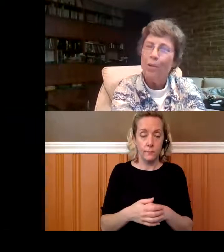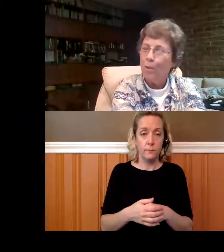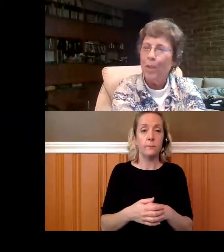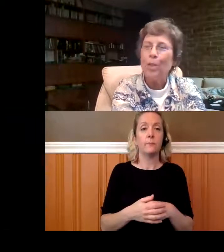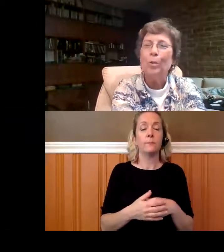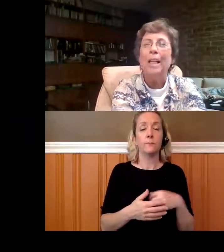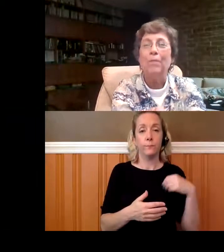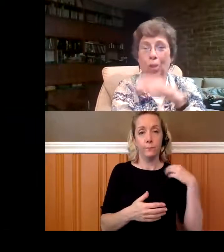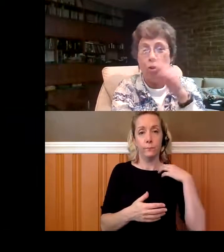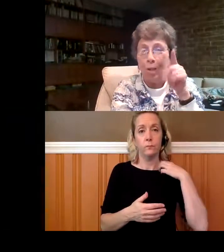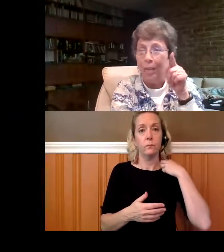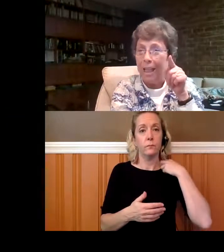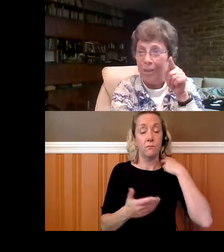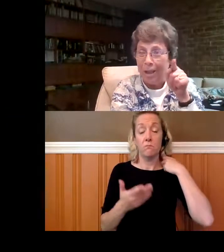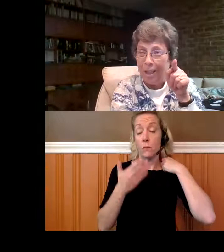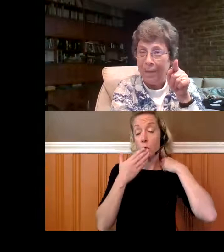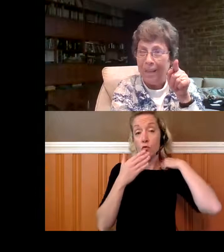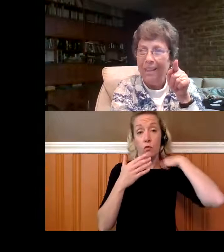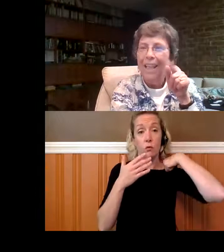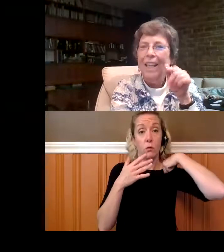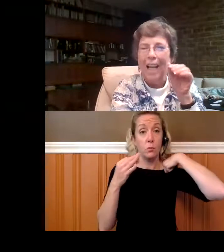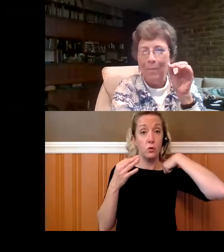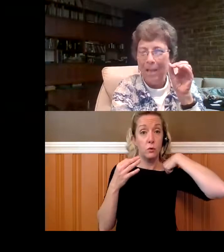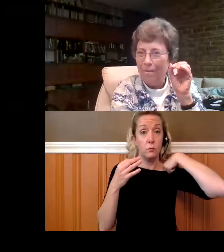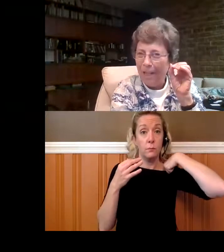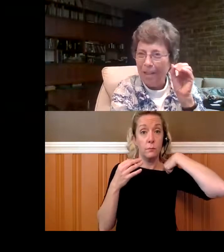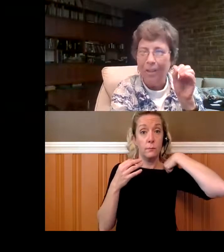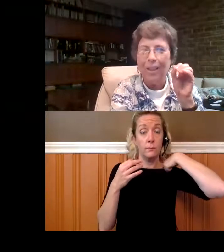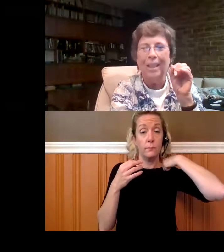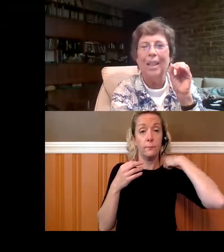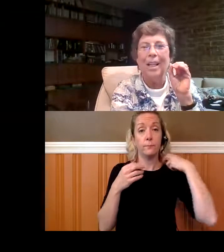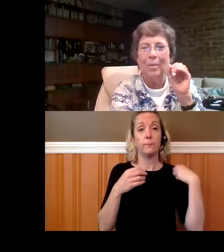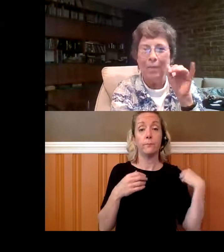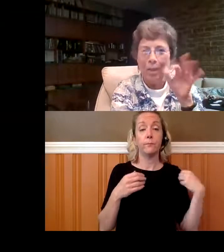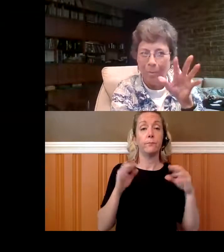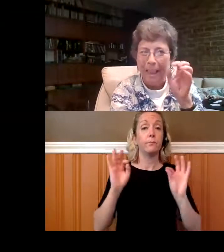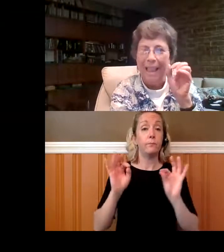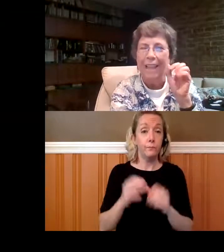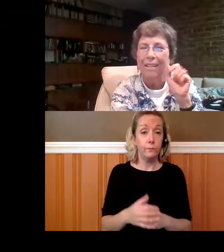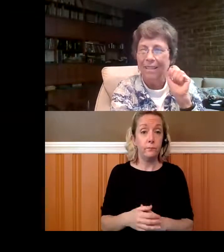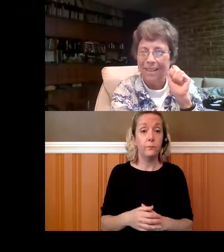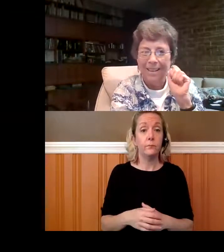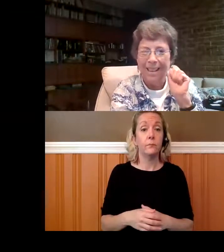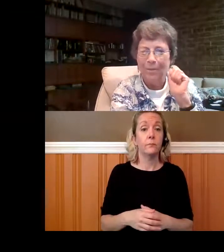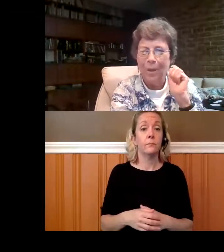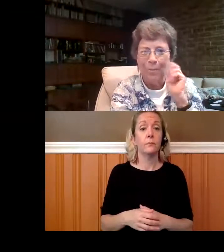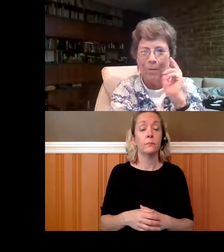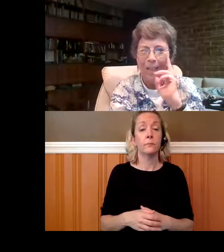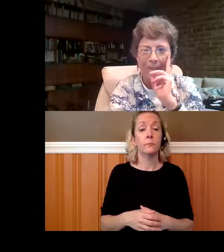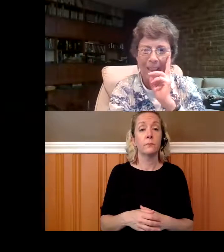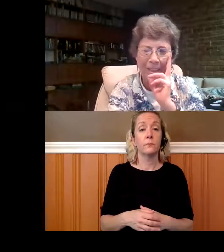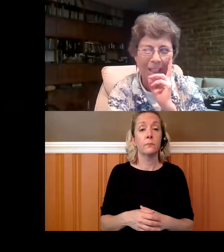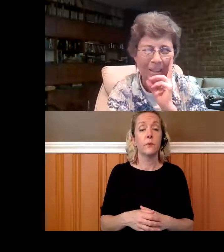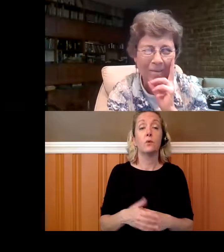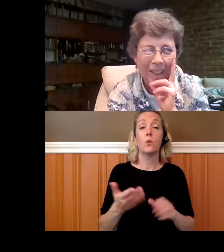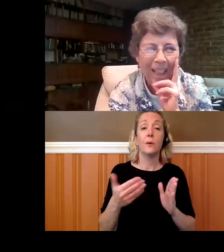about, can be a very good beginning thing. Beautiful, Valerie. That's great. So